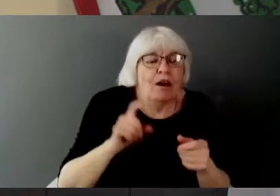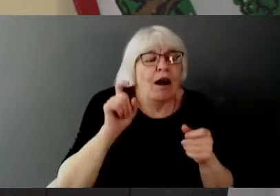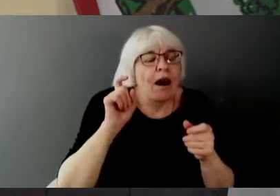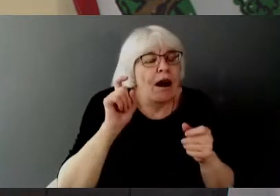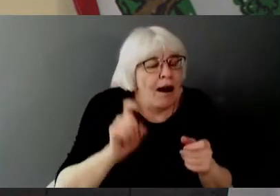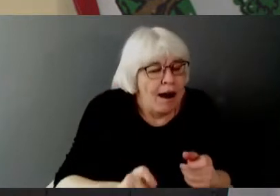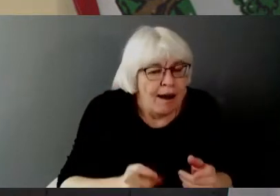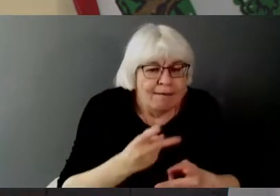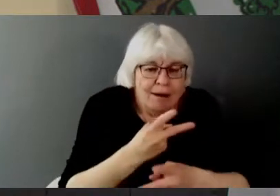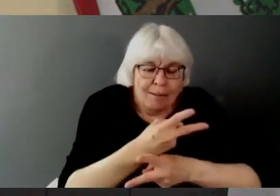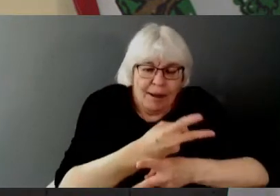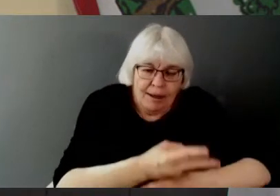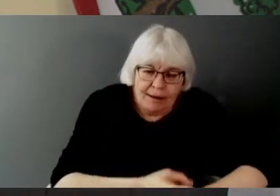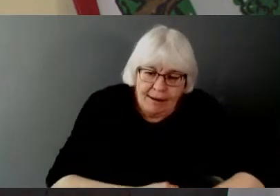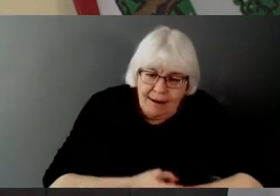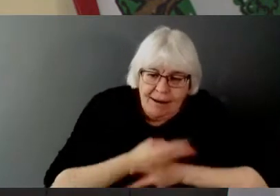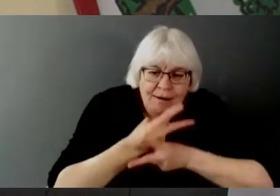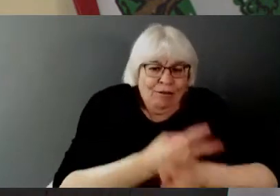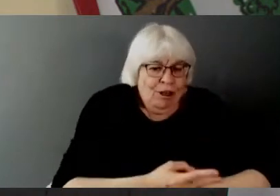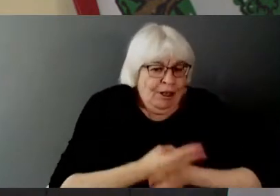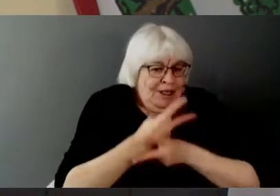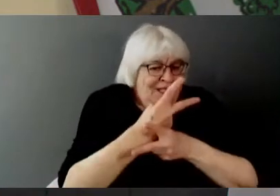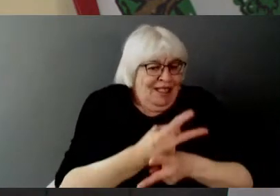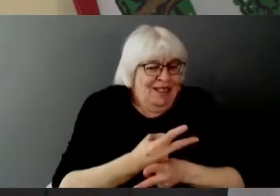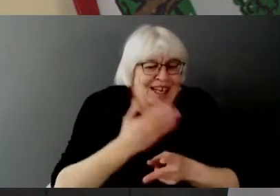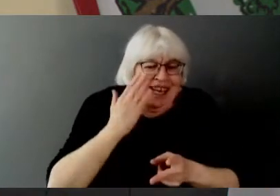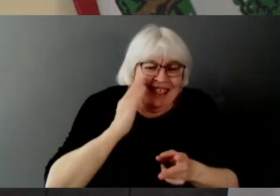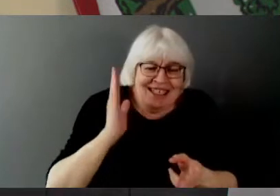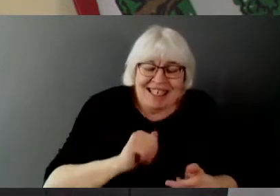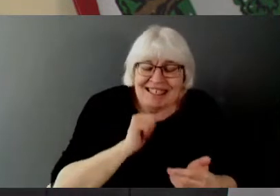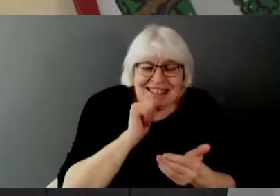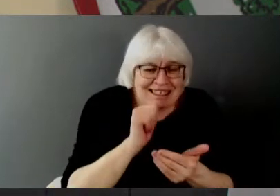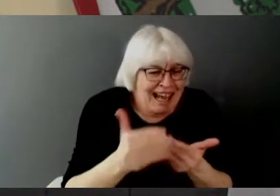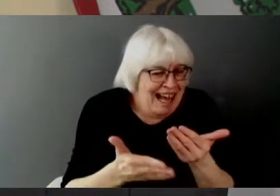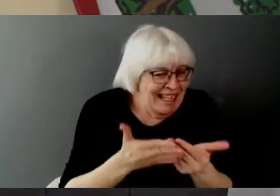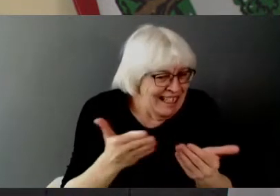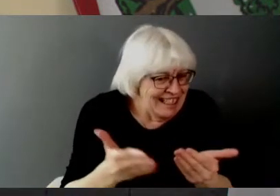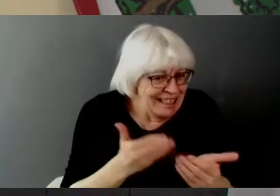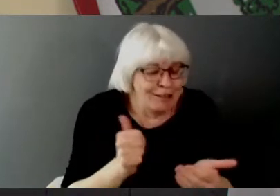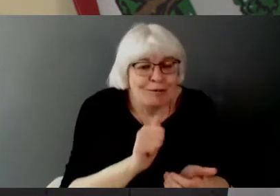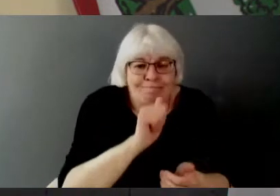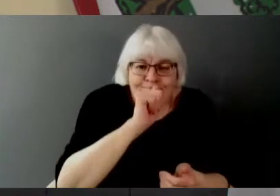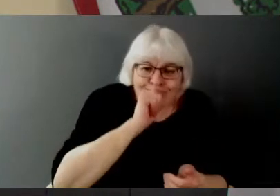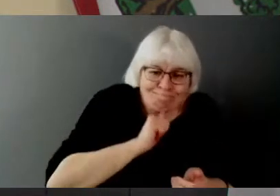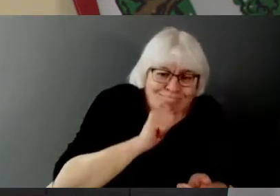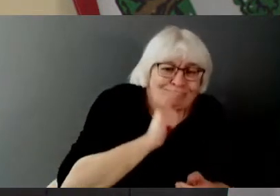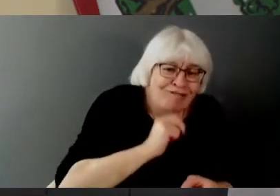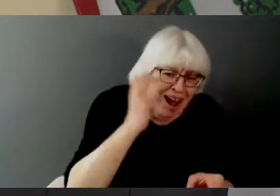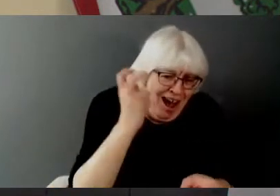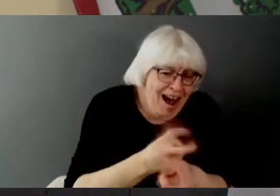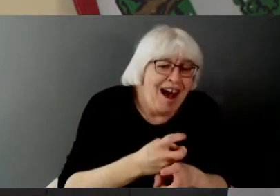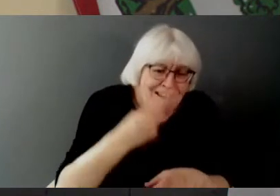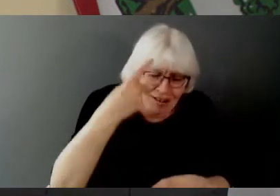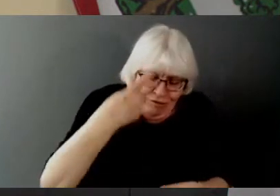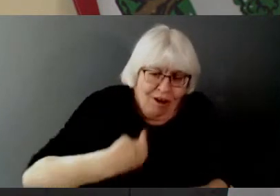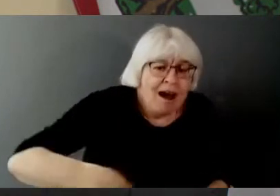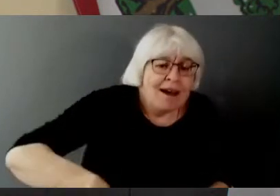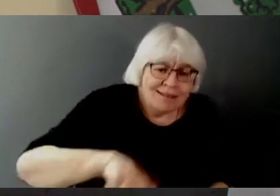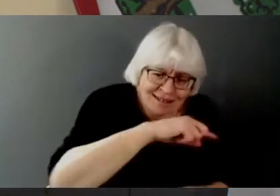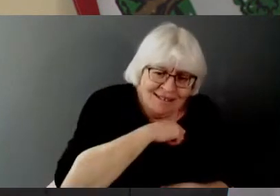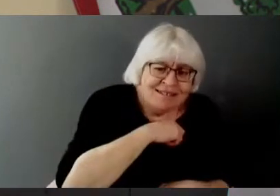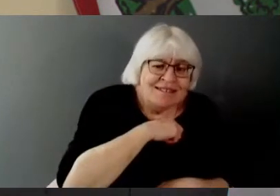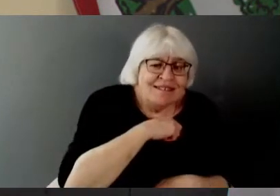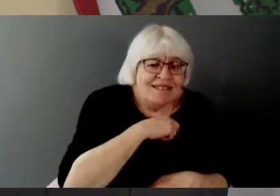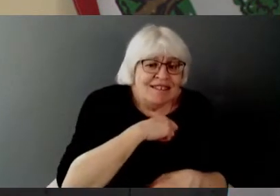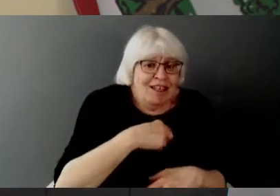some of these things as hard as they are, not just for ourselves, but for others. And I think that, I talked with my counterparts as